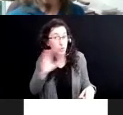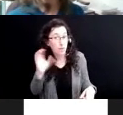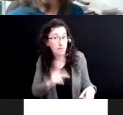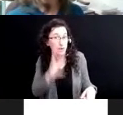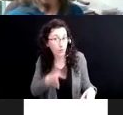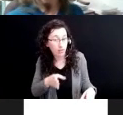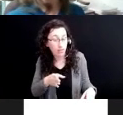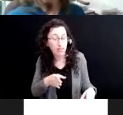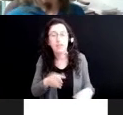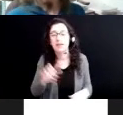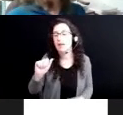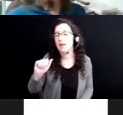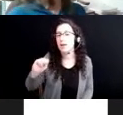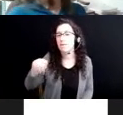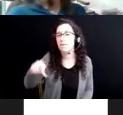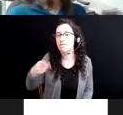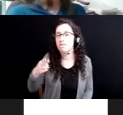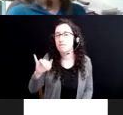strong